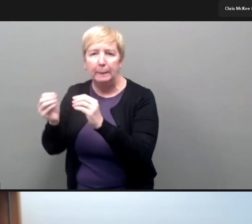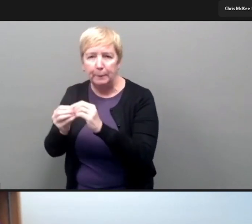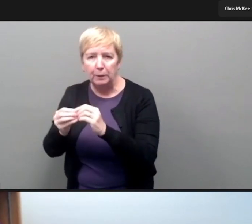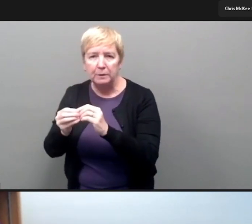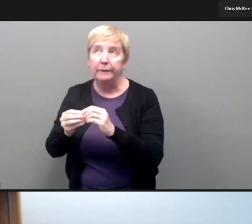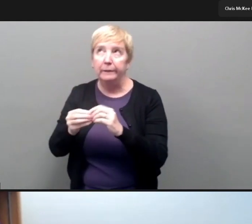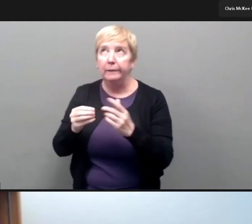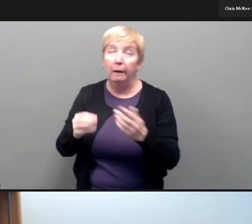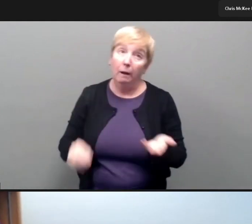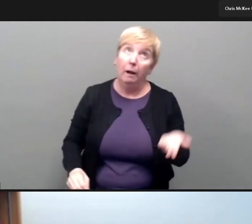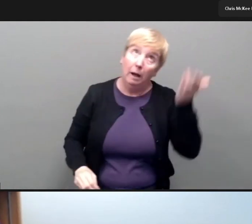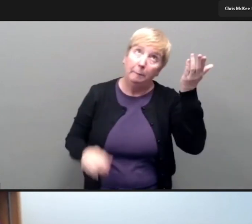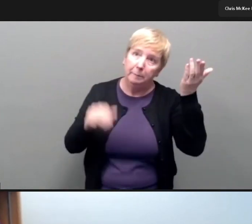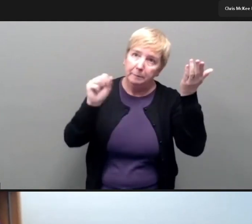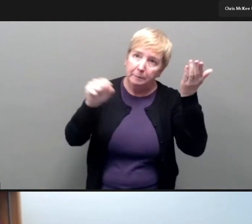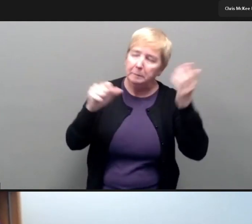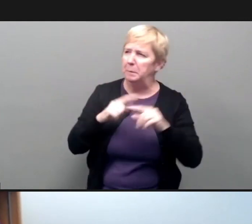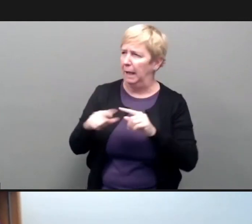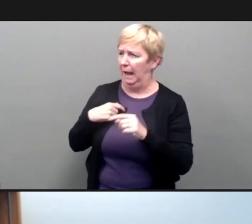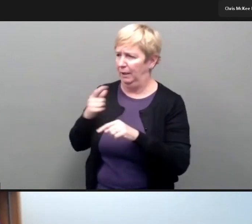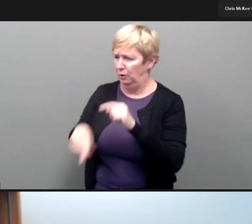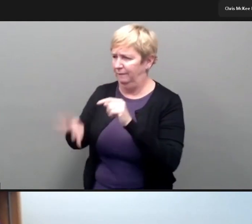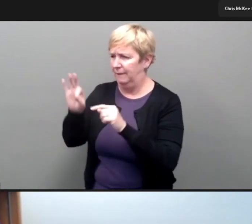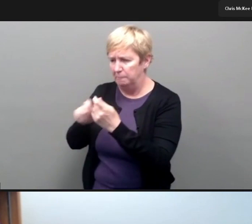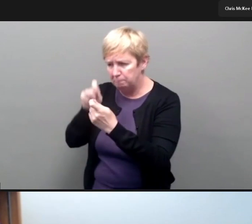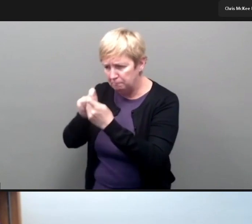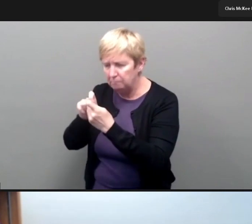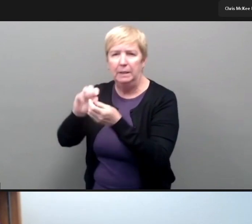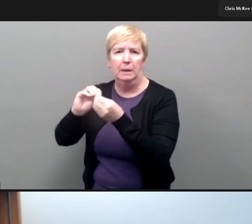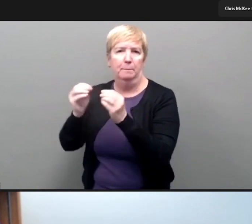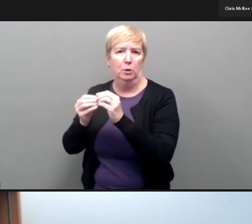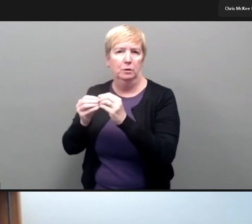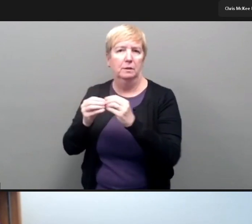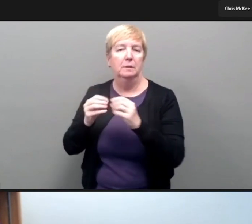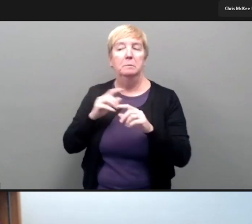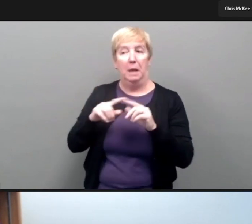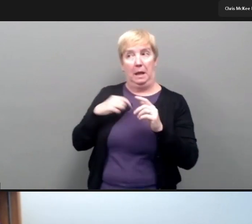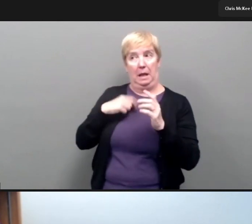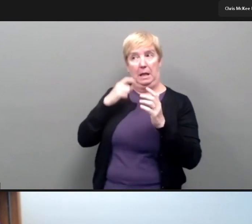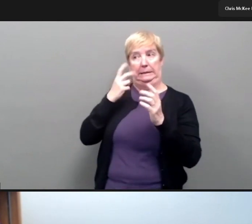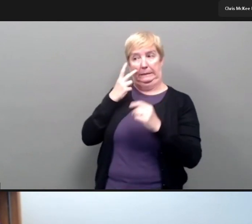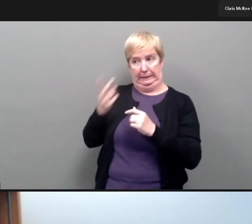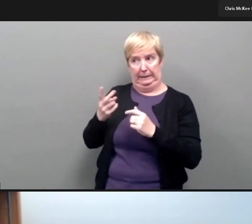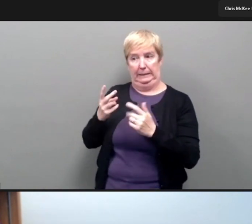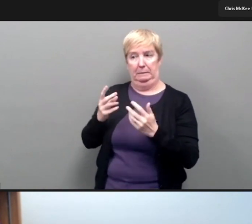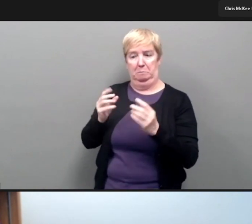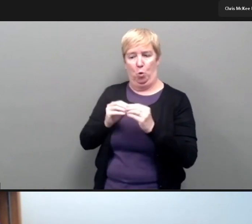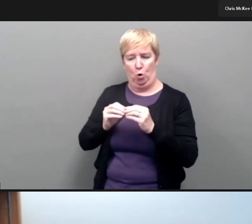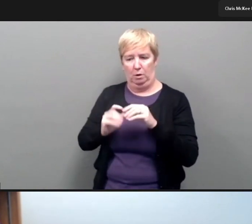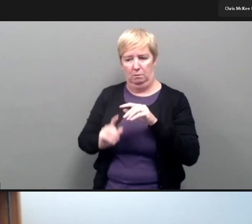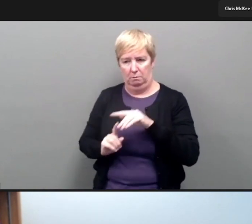It seems that there appear to be more cases emerging in assisted living and